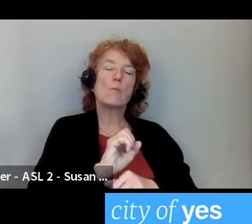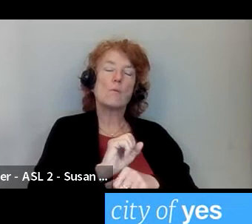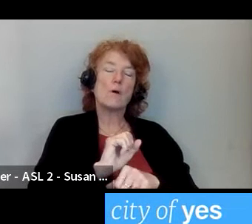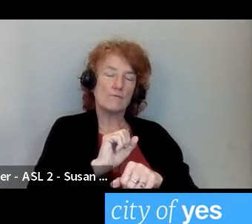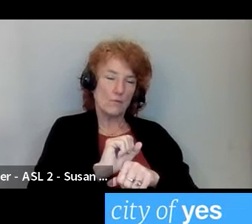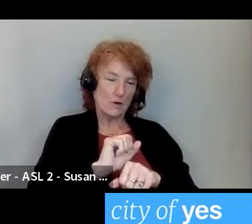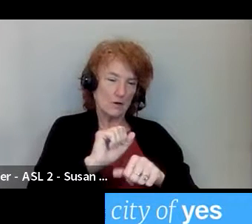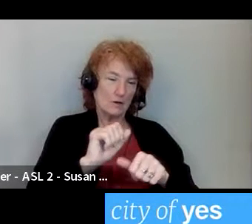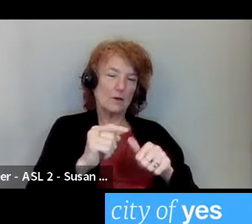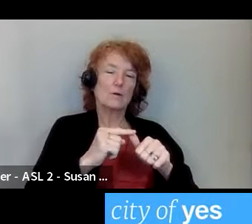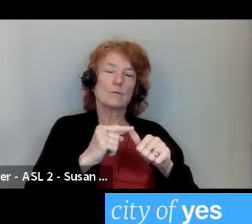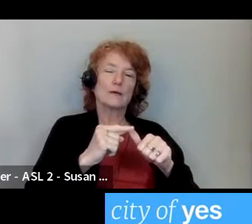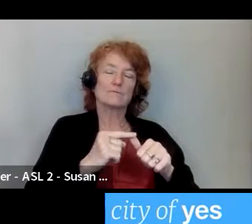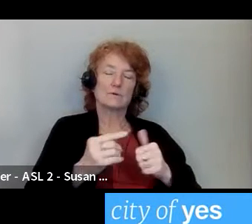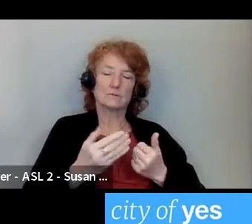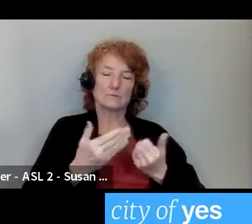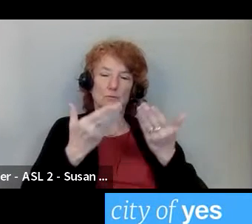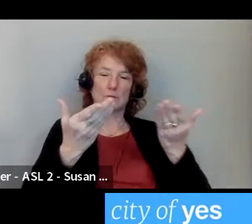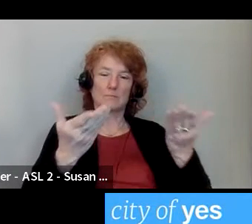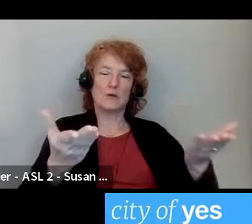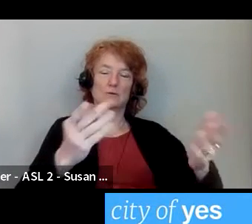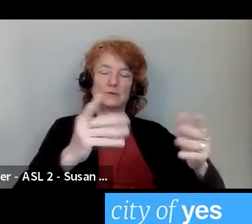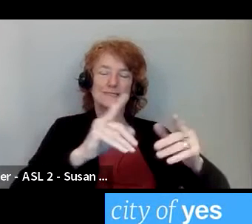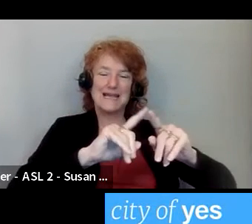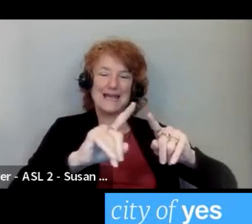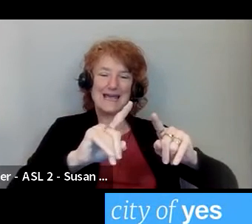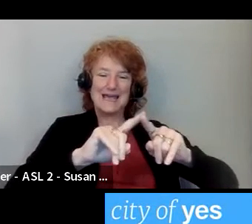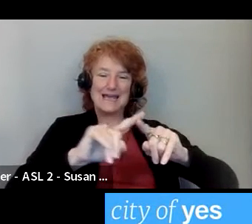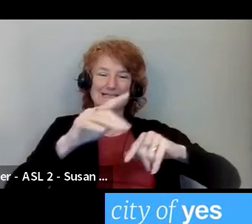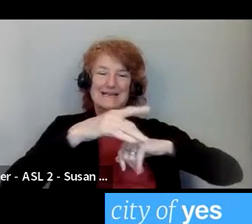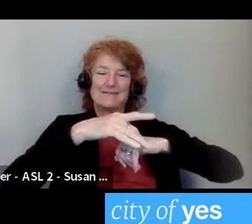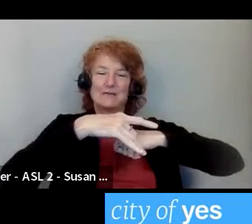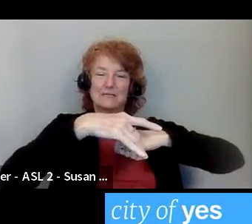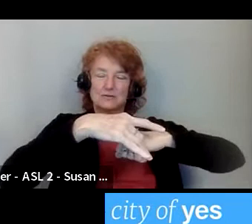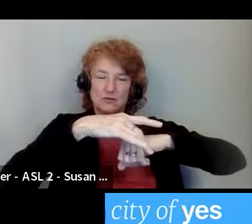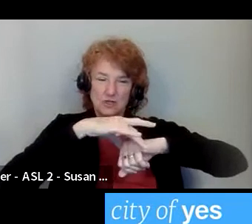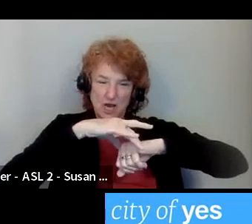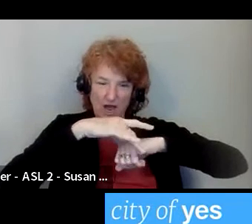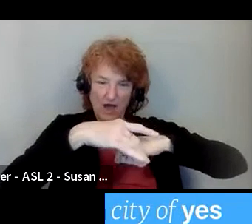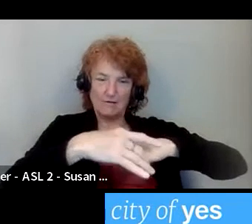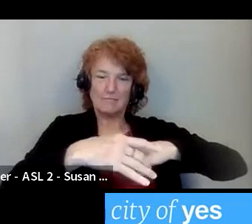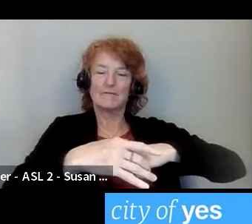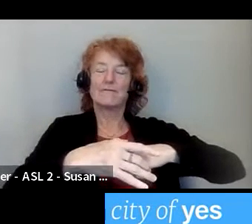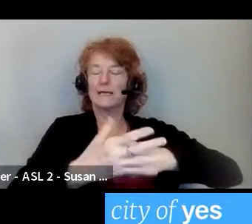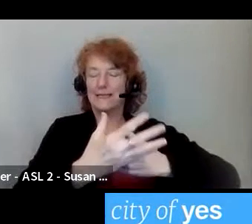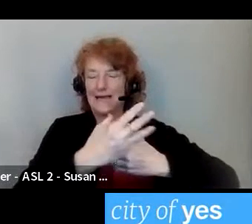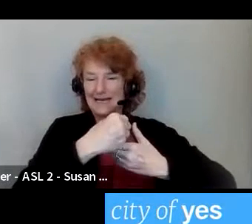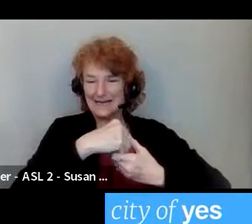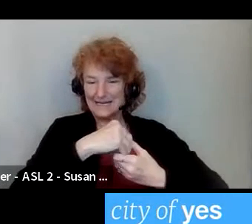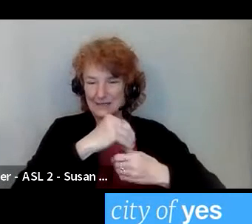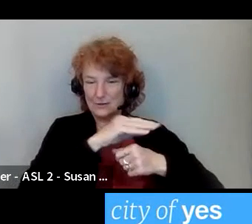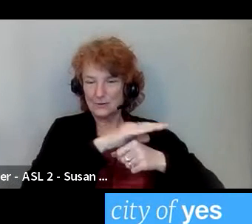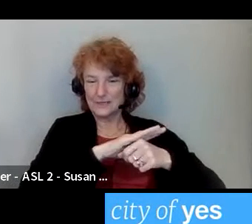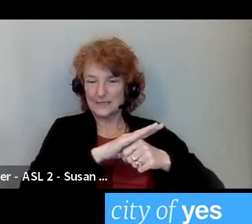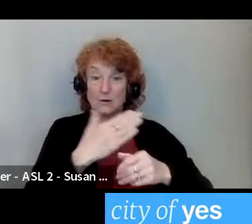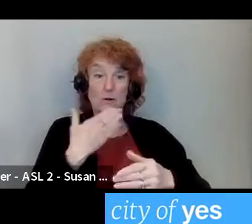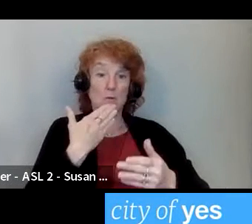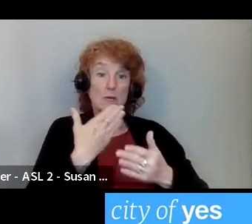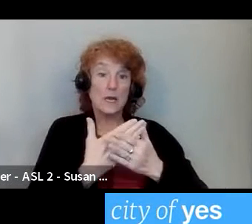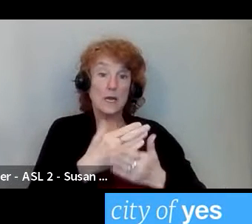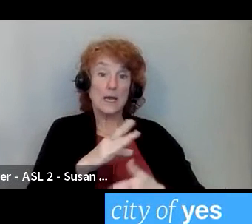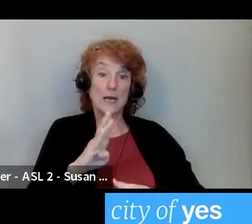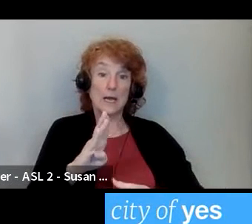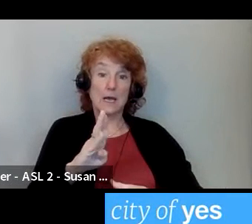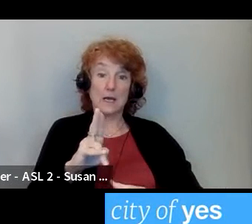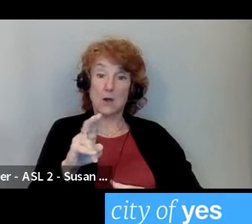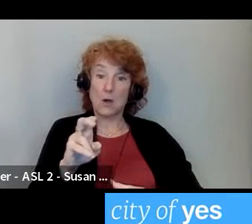for the transit-oriented development area, which included areas with good bus access. We have since, based on feedback from the